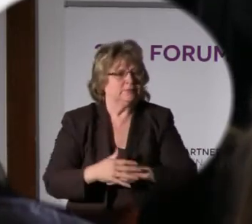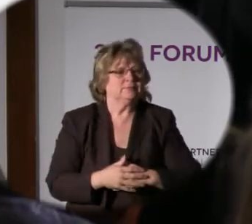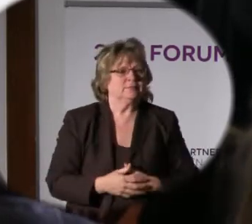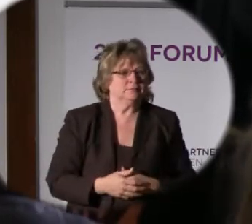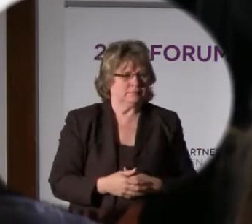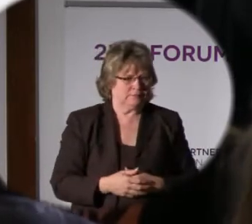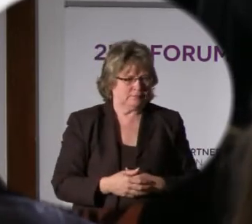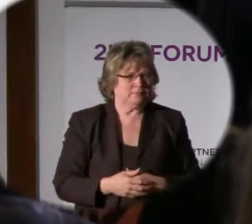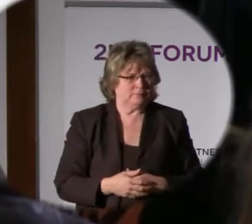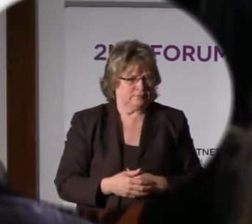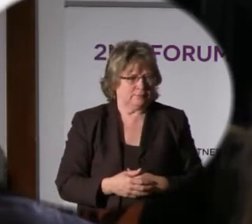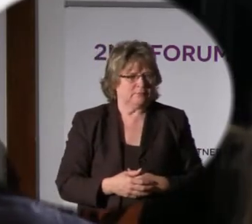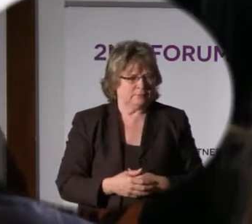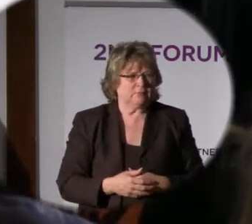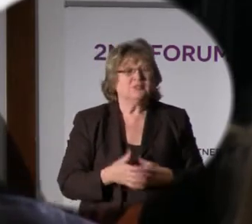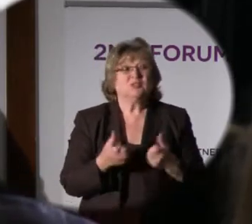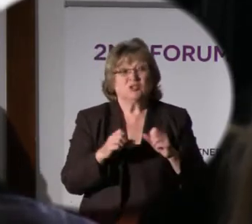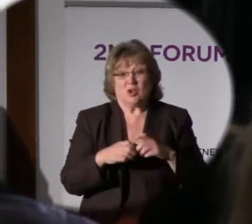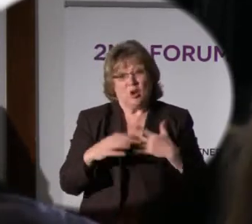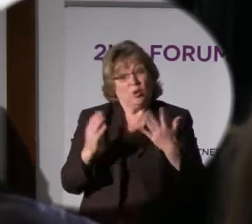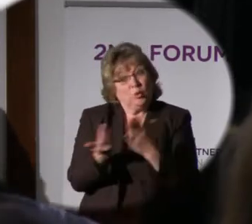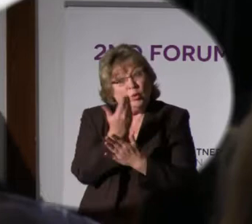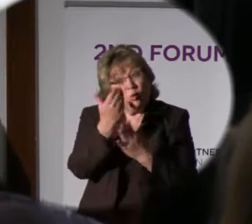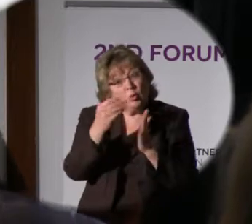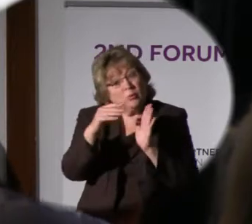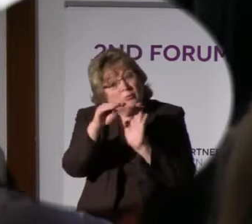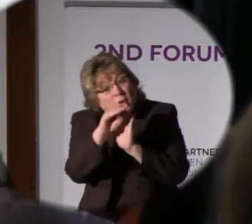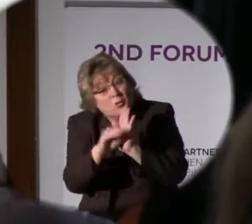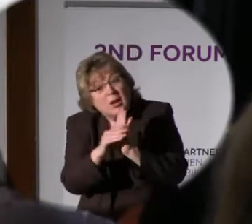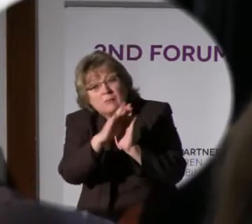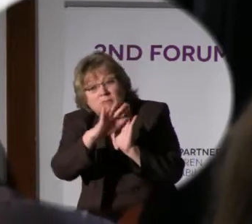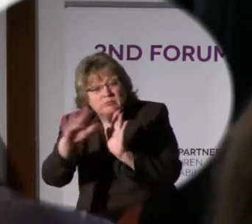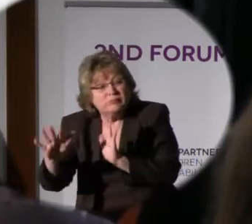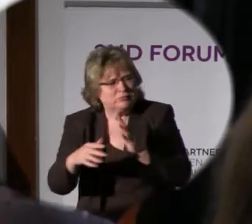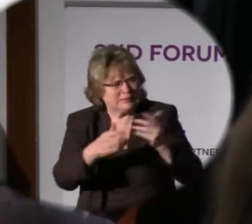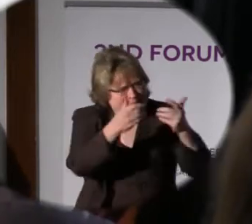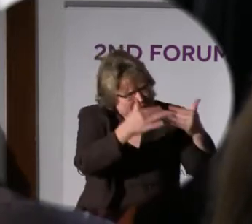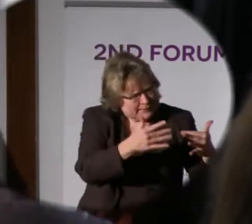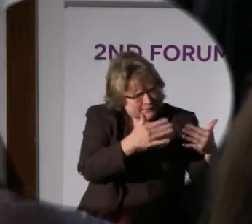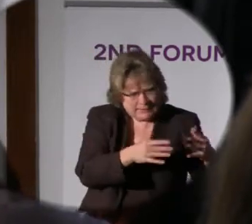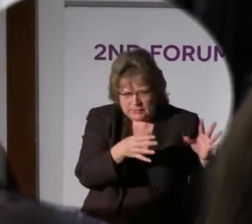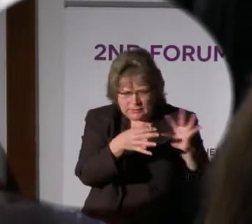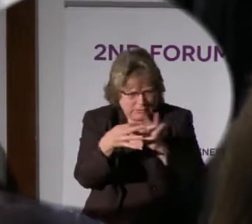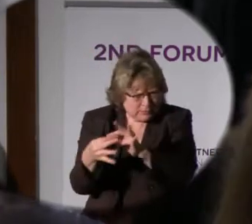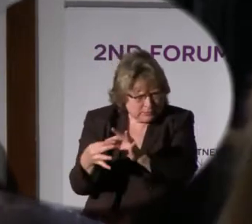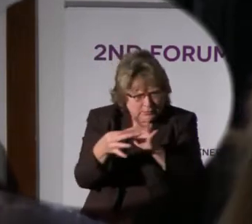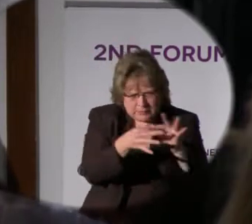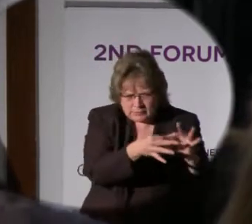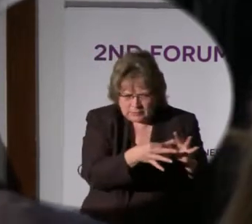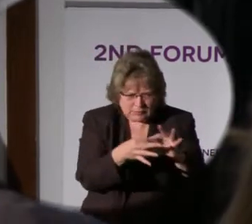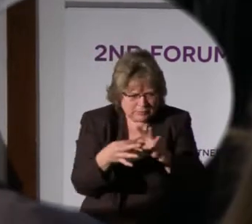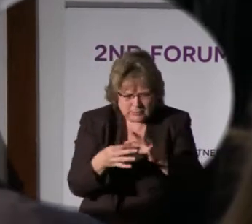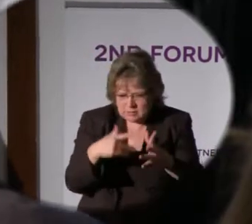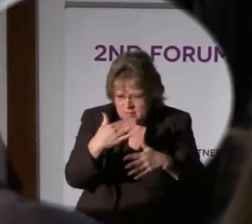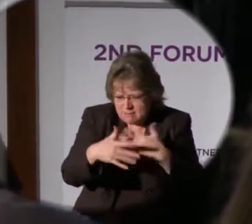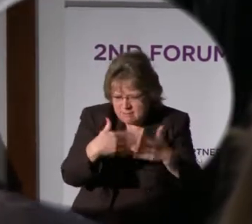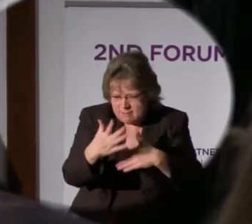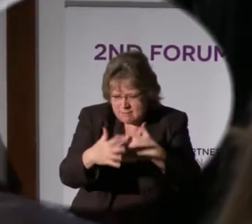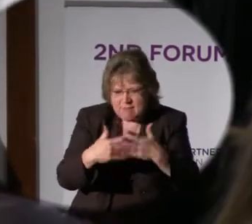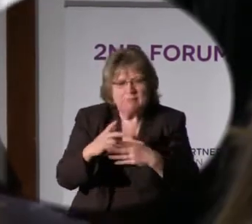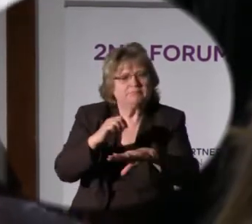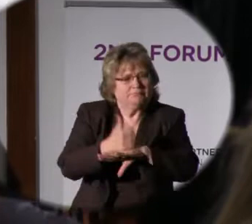the interventions will focus on improving awareness, on disability issues affecting